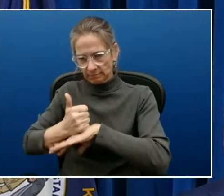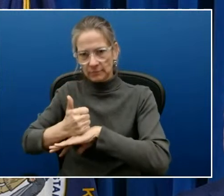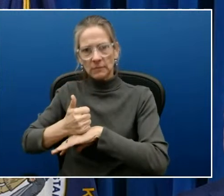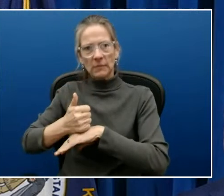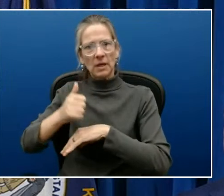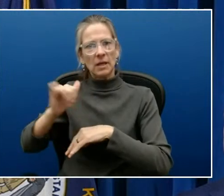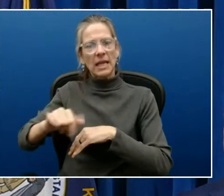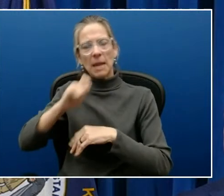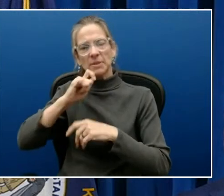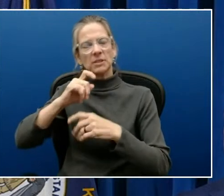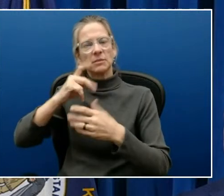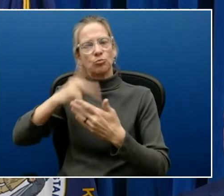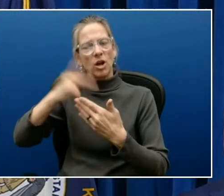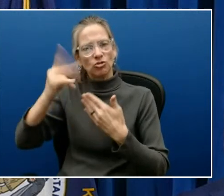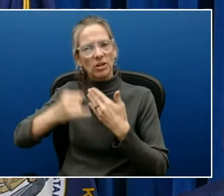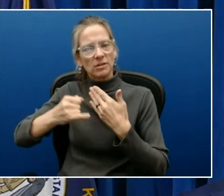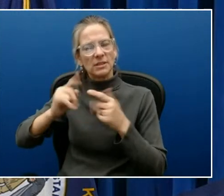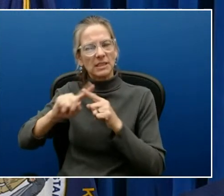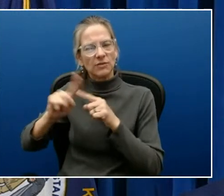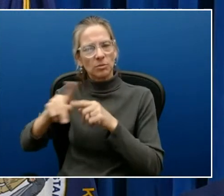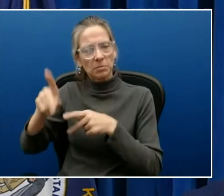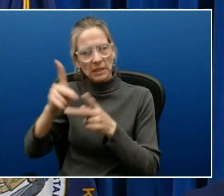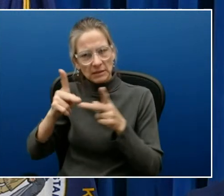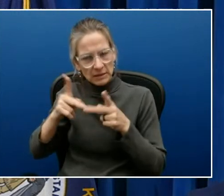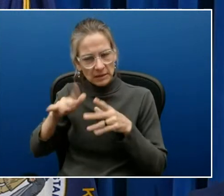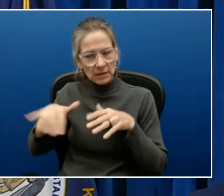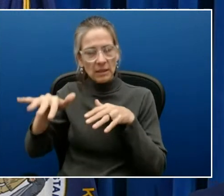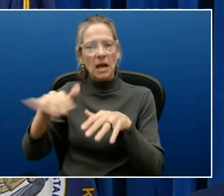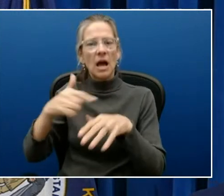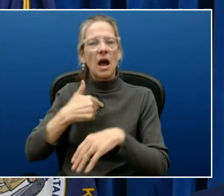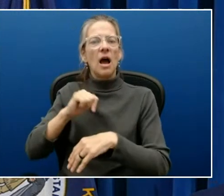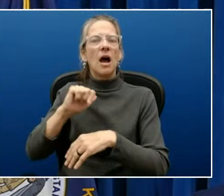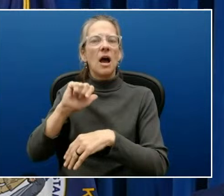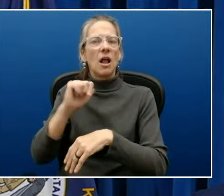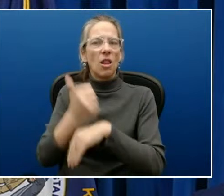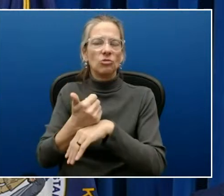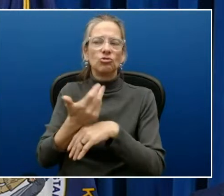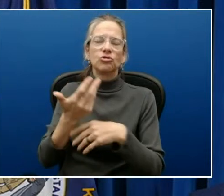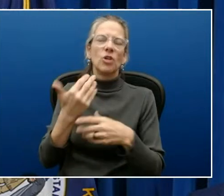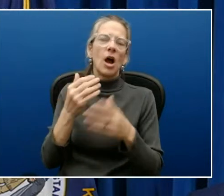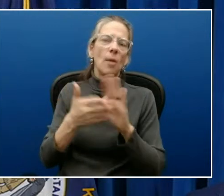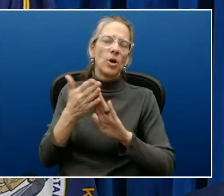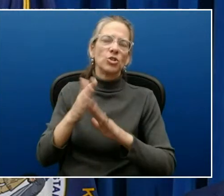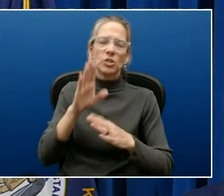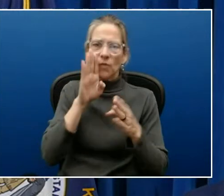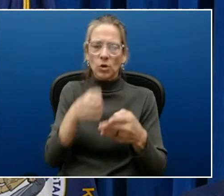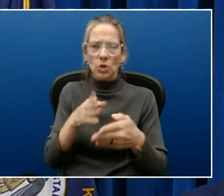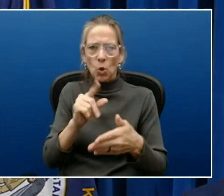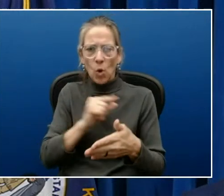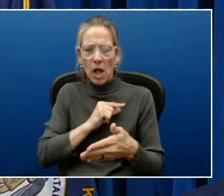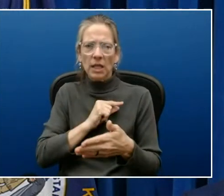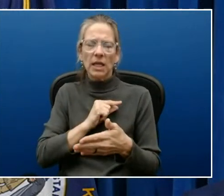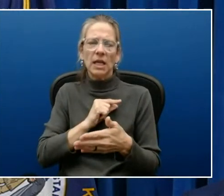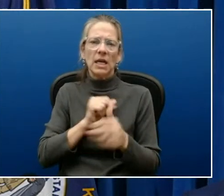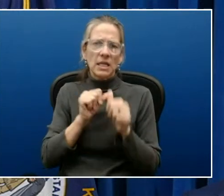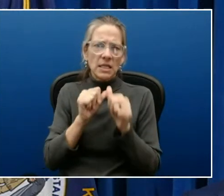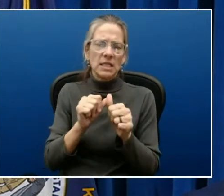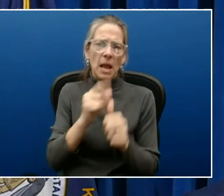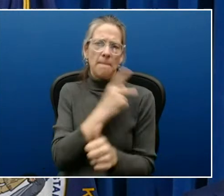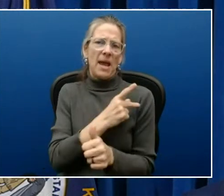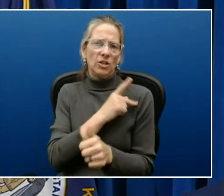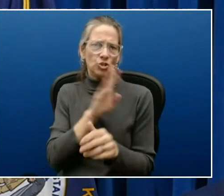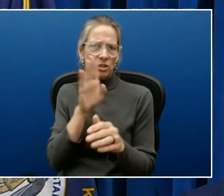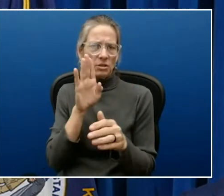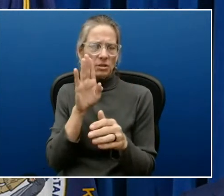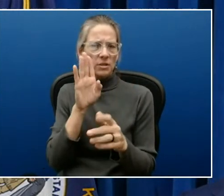environments. I have helped launch operations that focus on quality, consistency, and patient-centered care. On Monday, alongside state